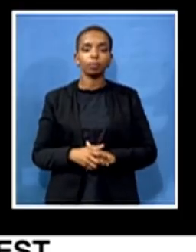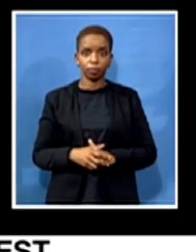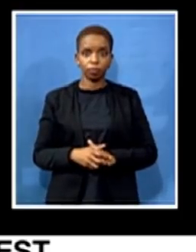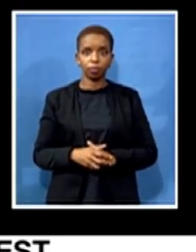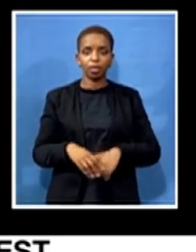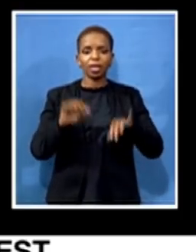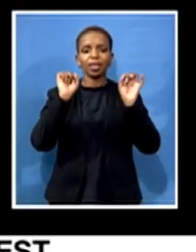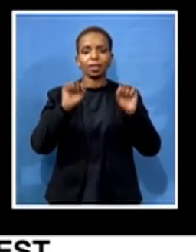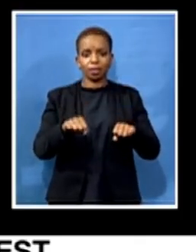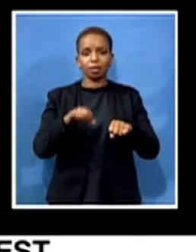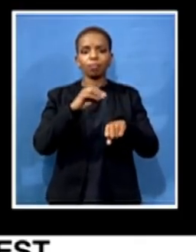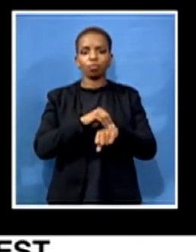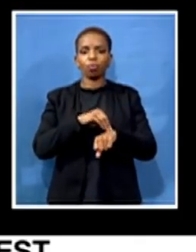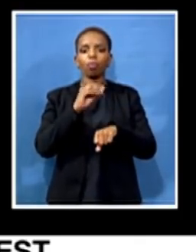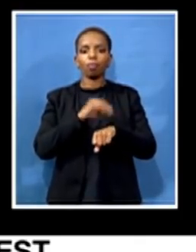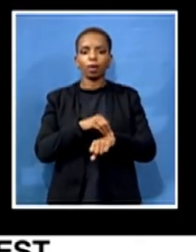It